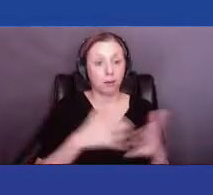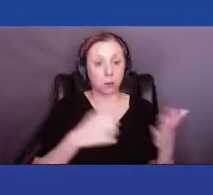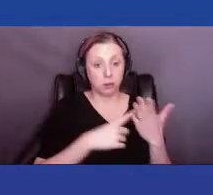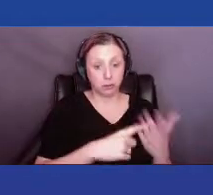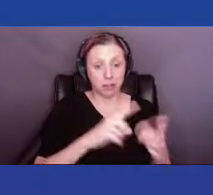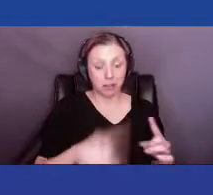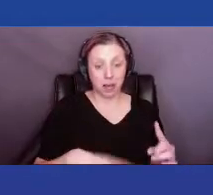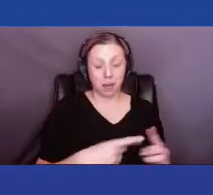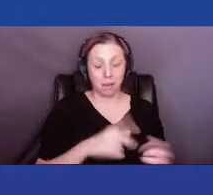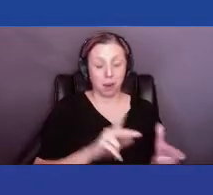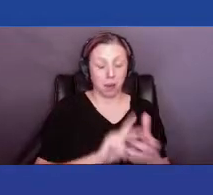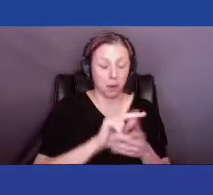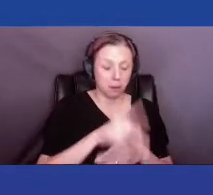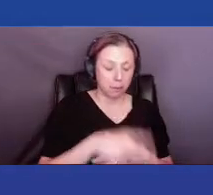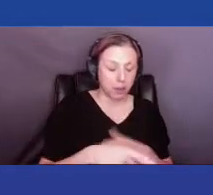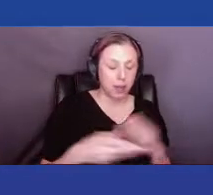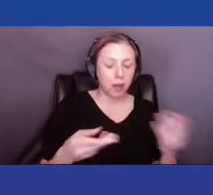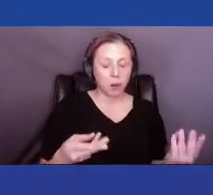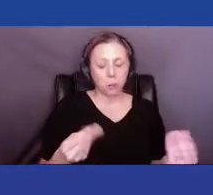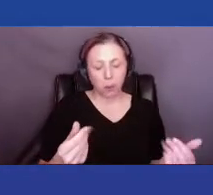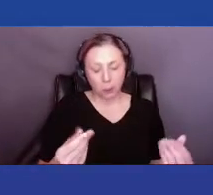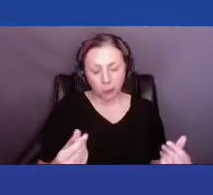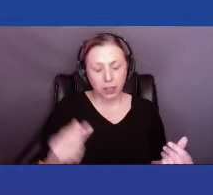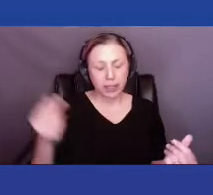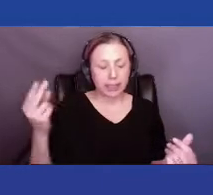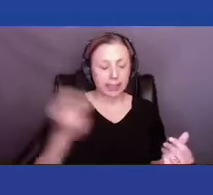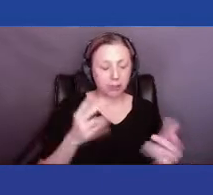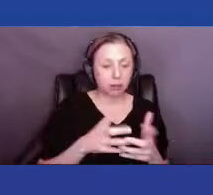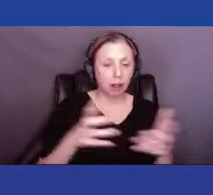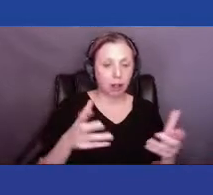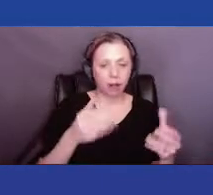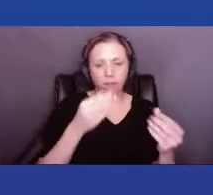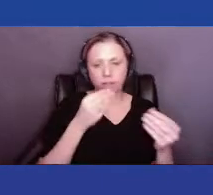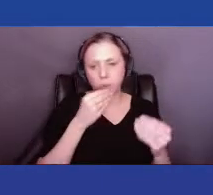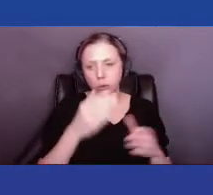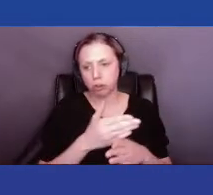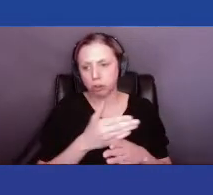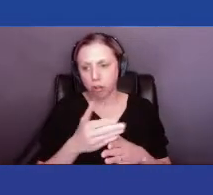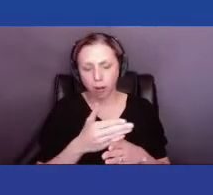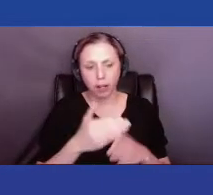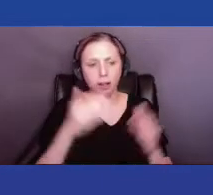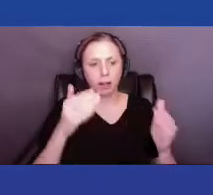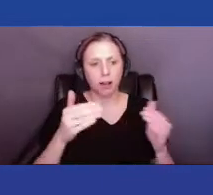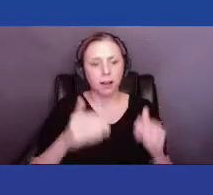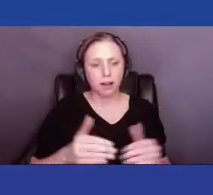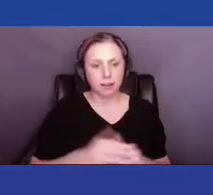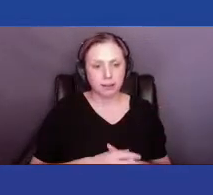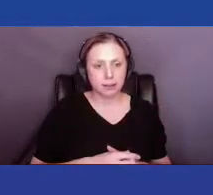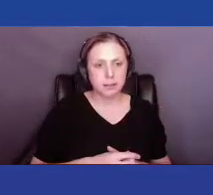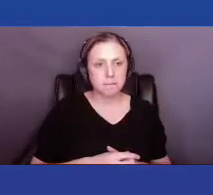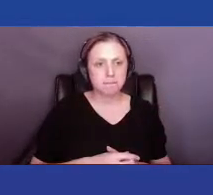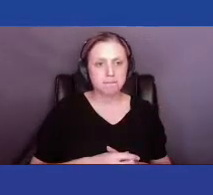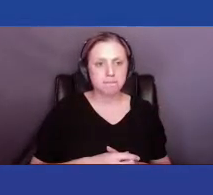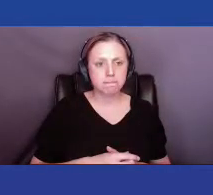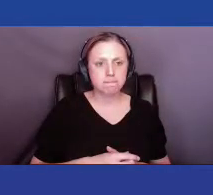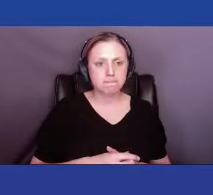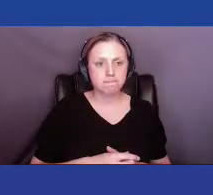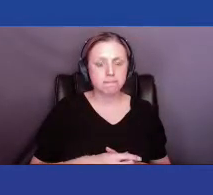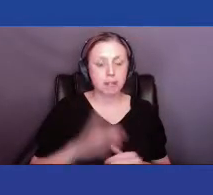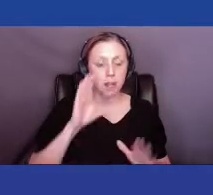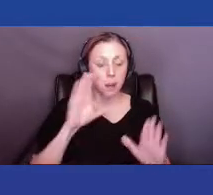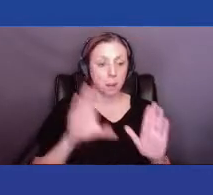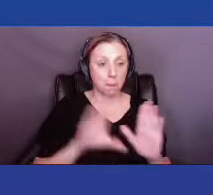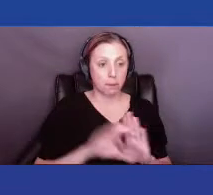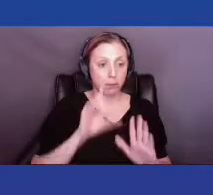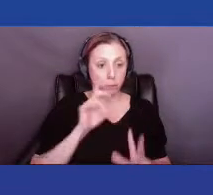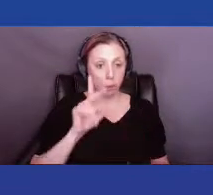their properties and their histories, and lots of food sharing. So we'll go to the next 2 slides quickly. Here's an image of